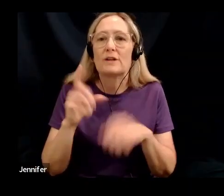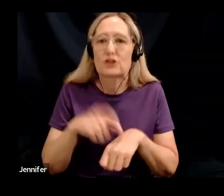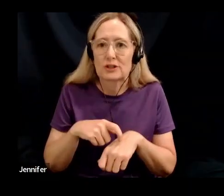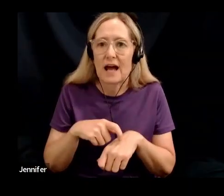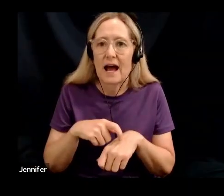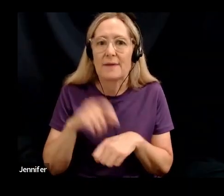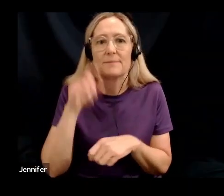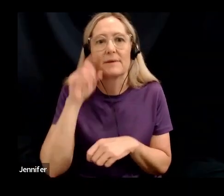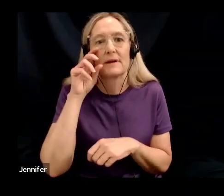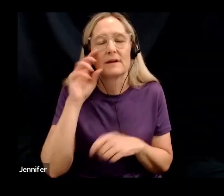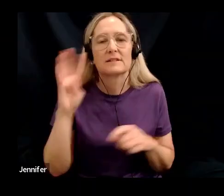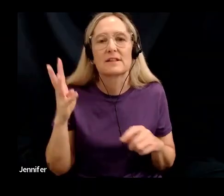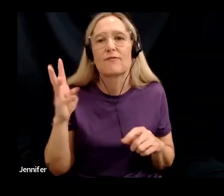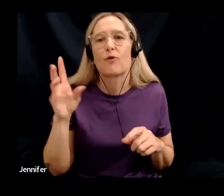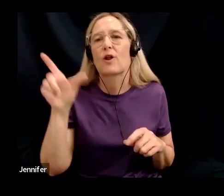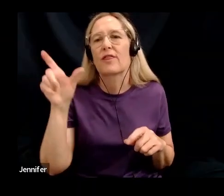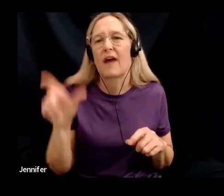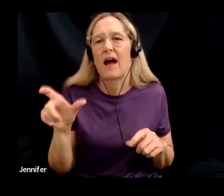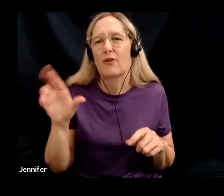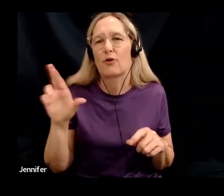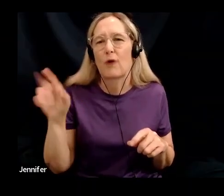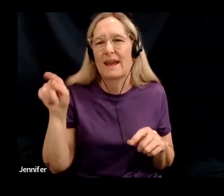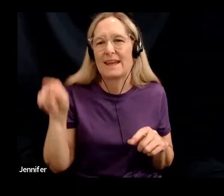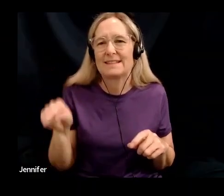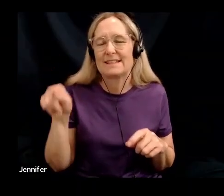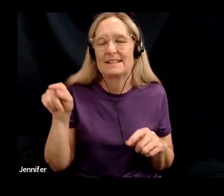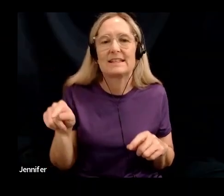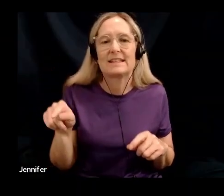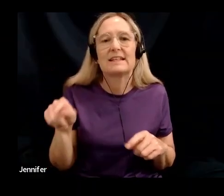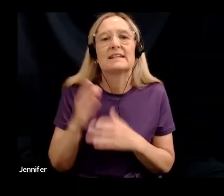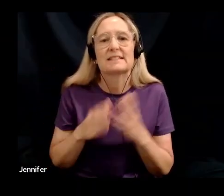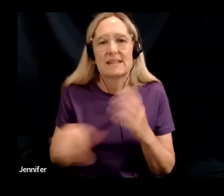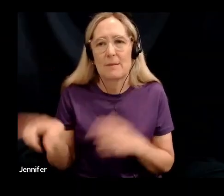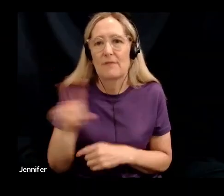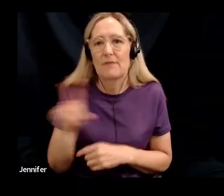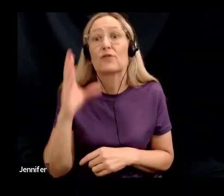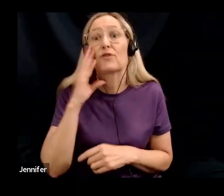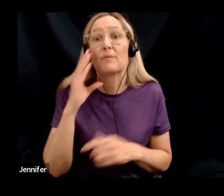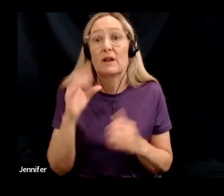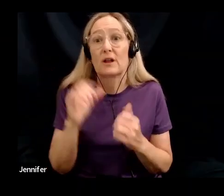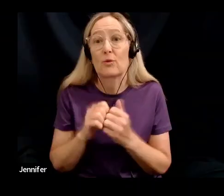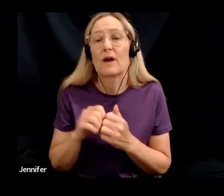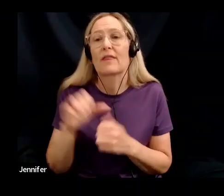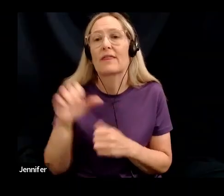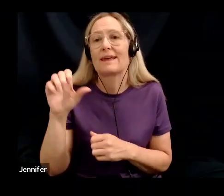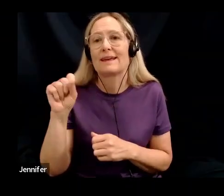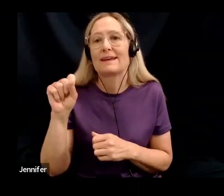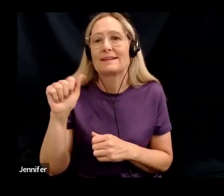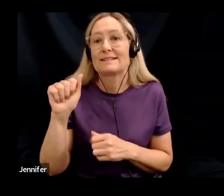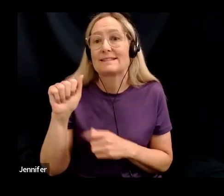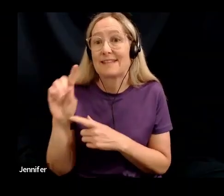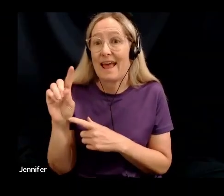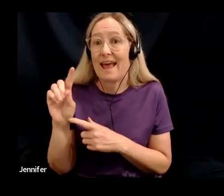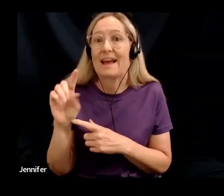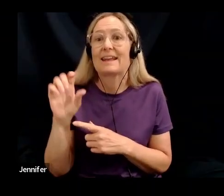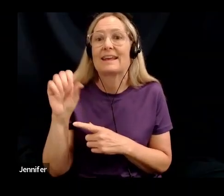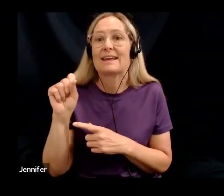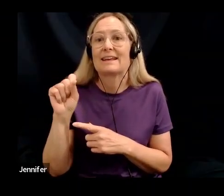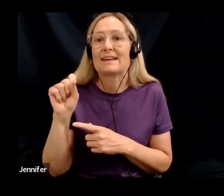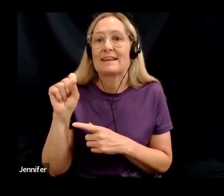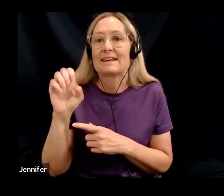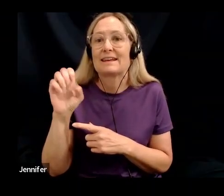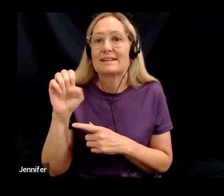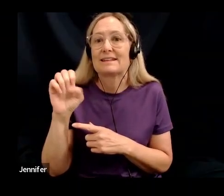bullet point on the right-hand side. Some of you might be familiar with the term SAD, so seasonal